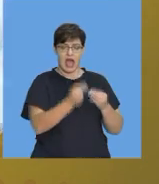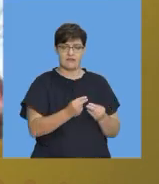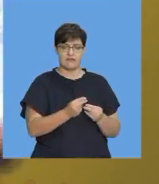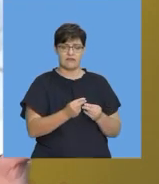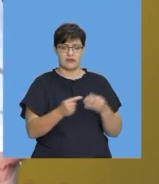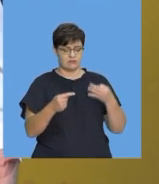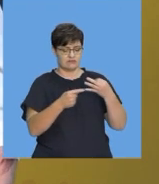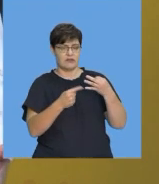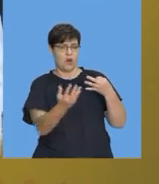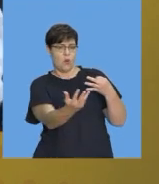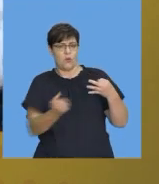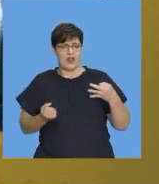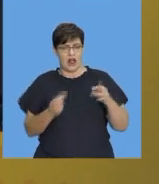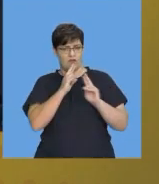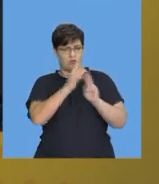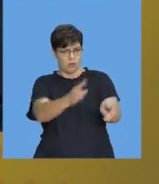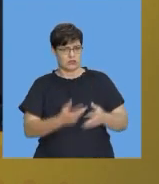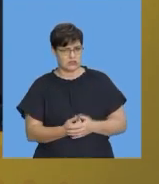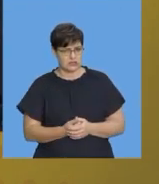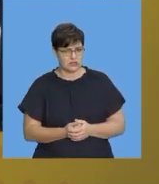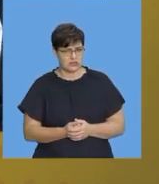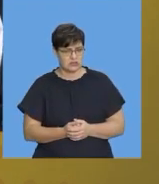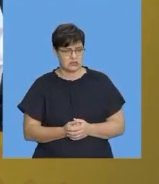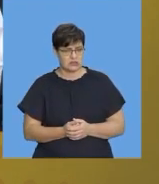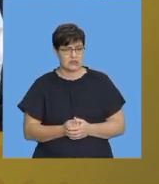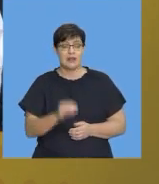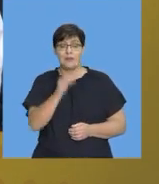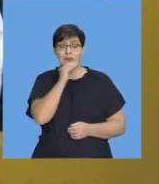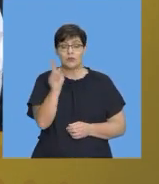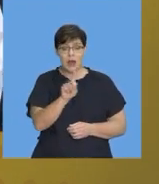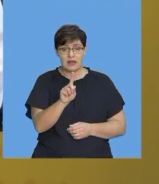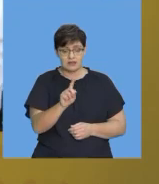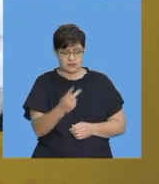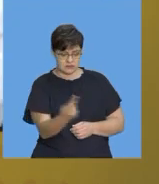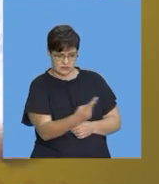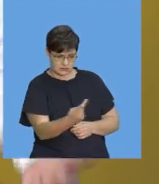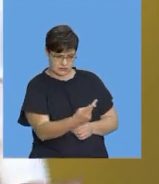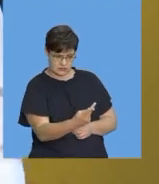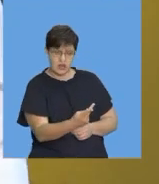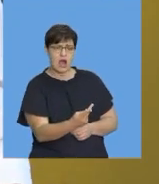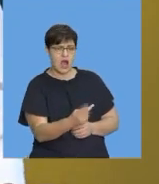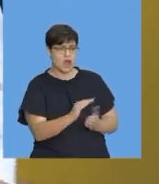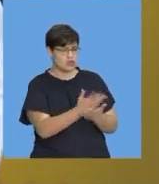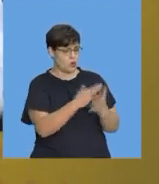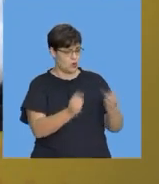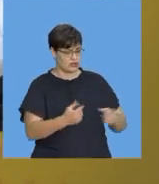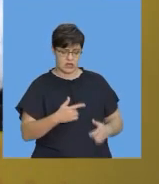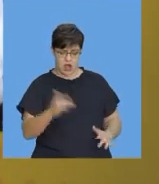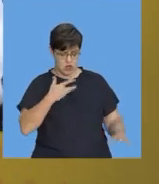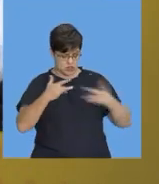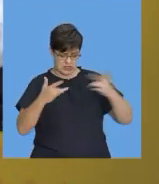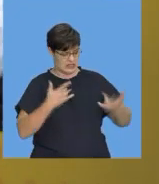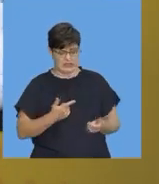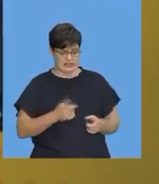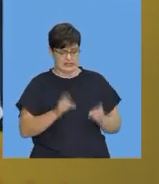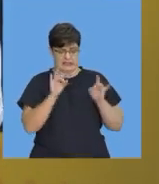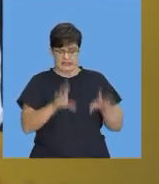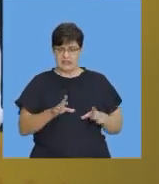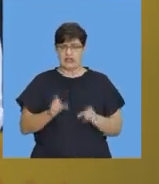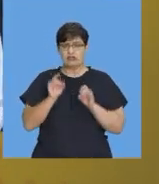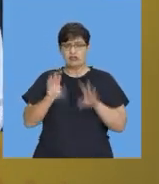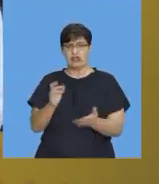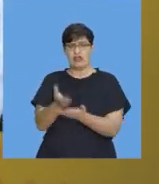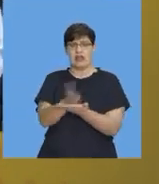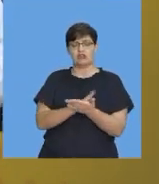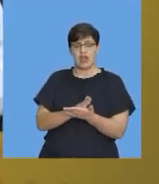report, obviously your shareholders are going to be very concerned. They may want to sell their shares. The share prices will drop on the